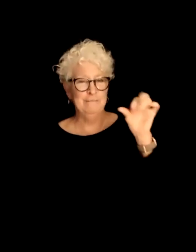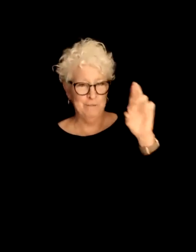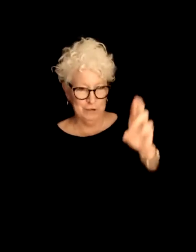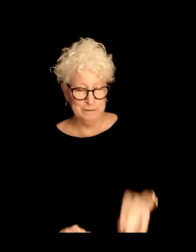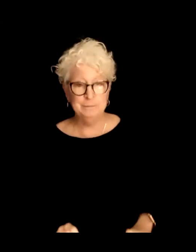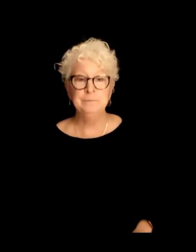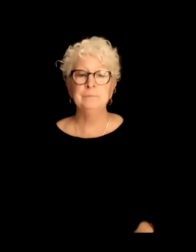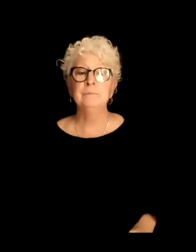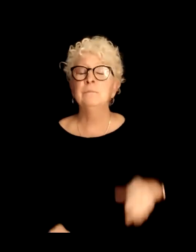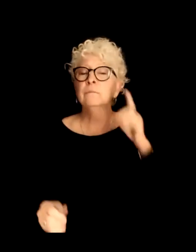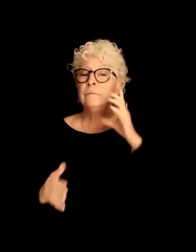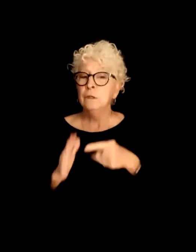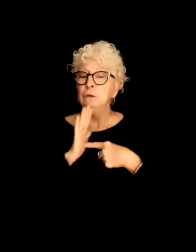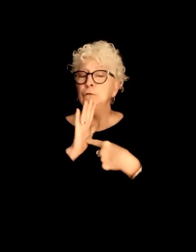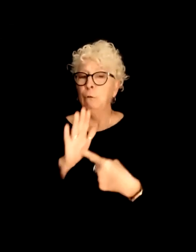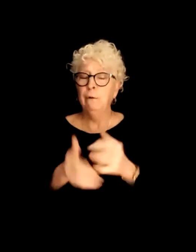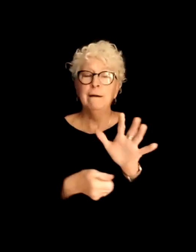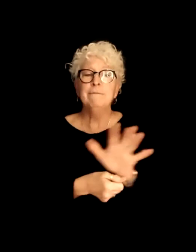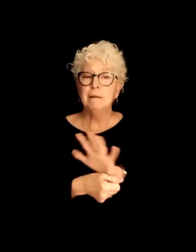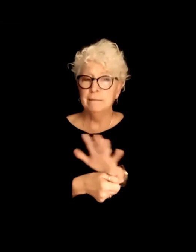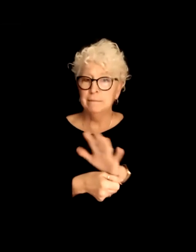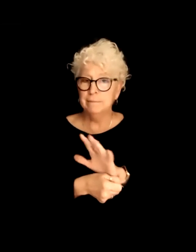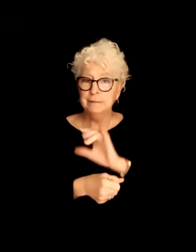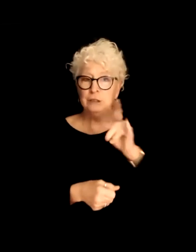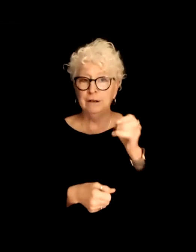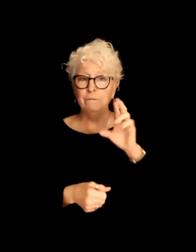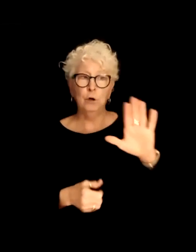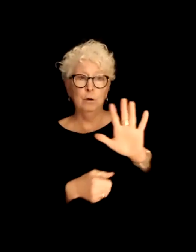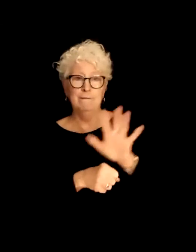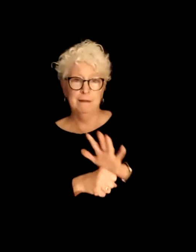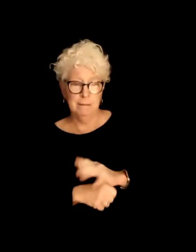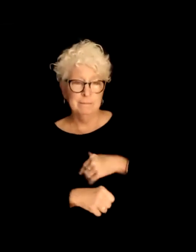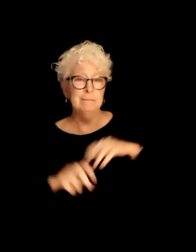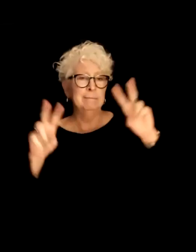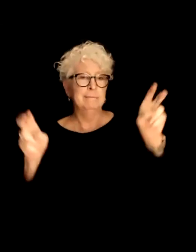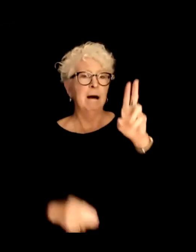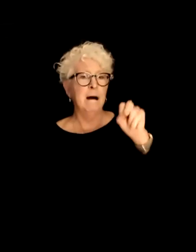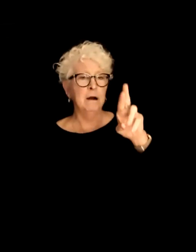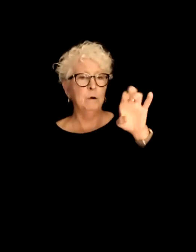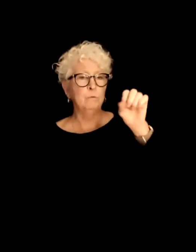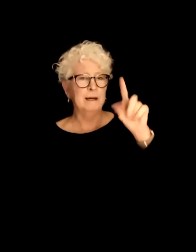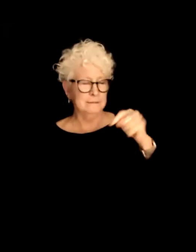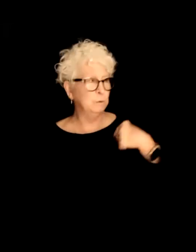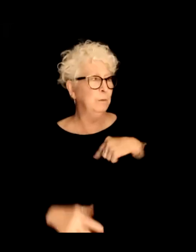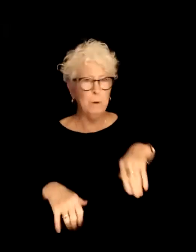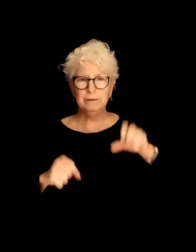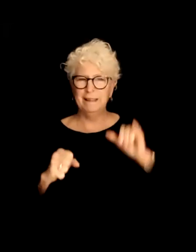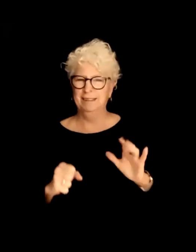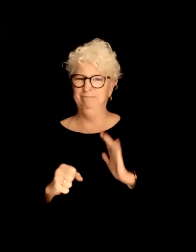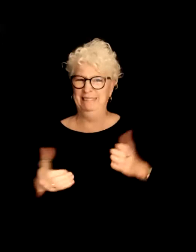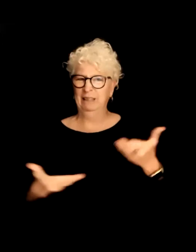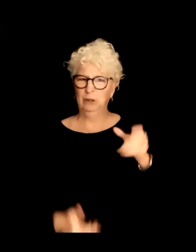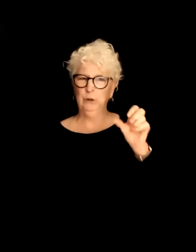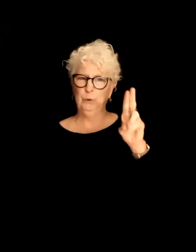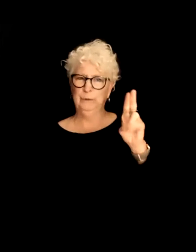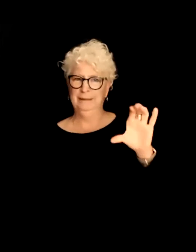of Jennifer Brea's film Unrest, which we hosted last year in downtown Santa Cruz. And that event grew out of a research